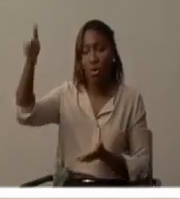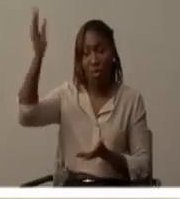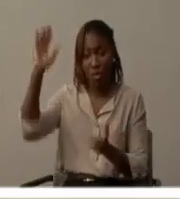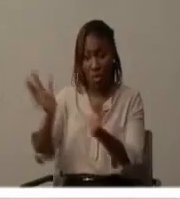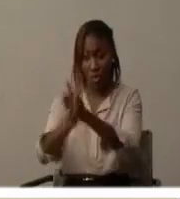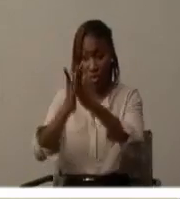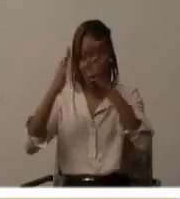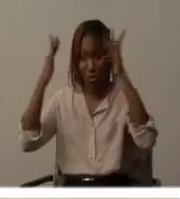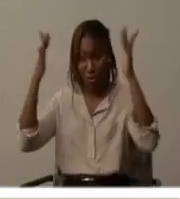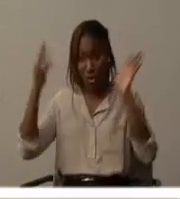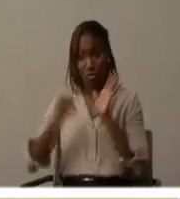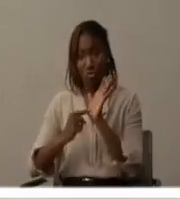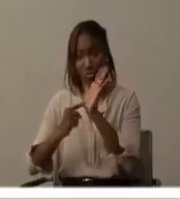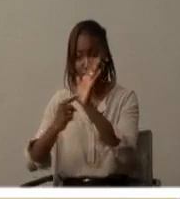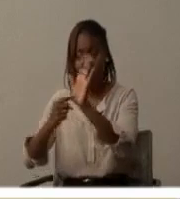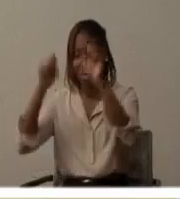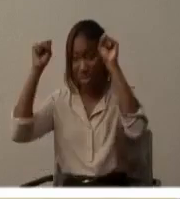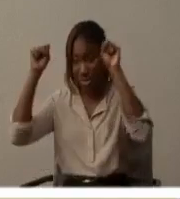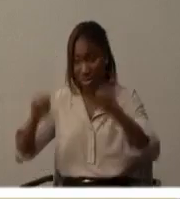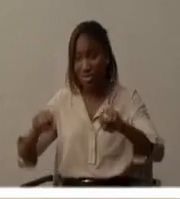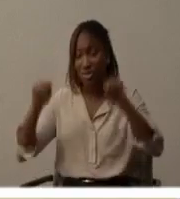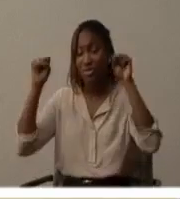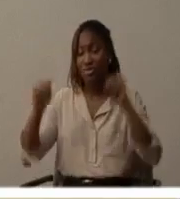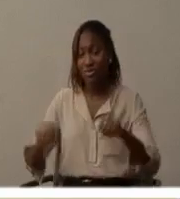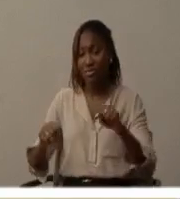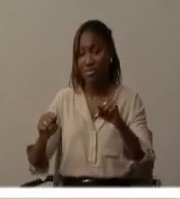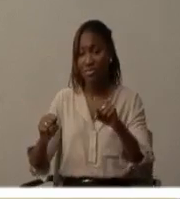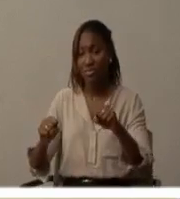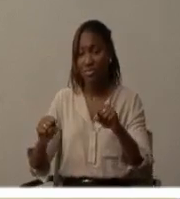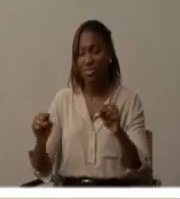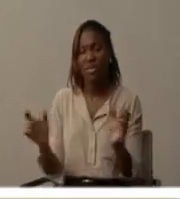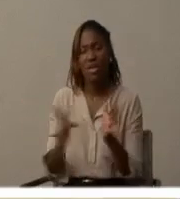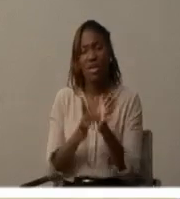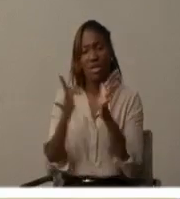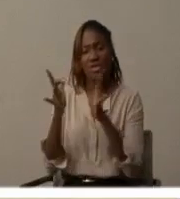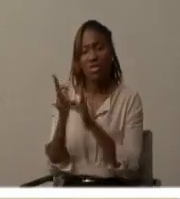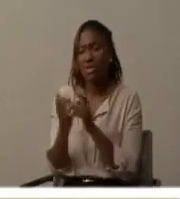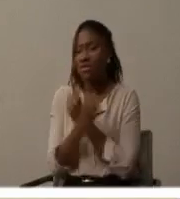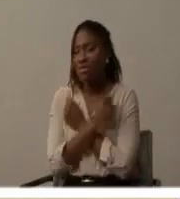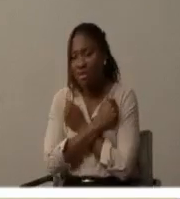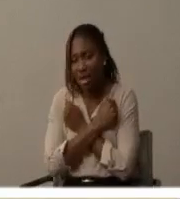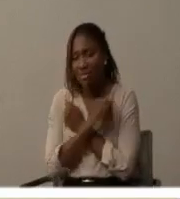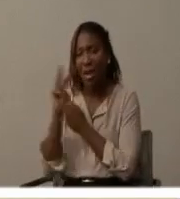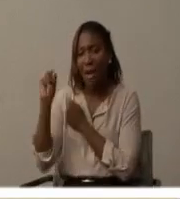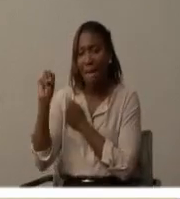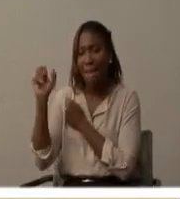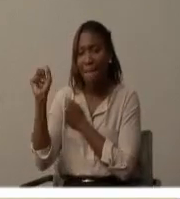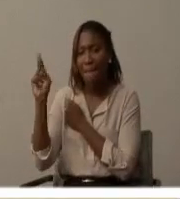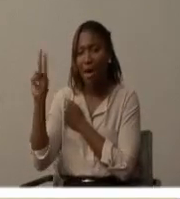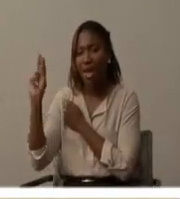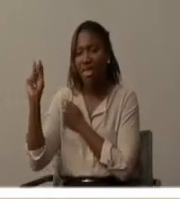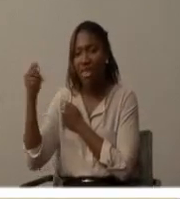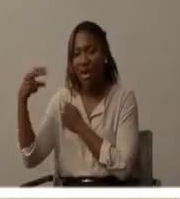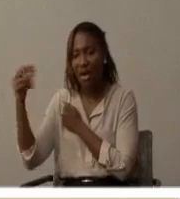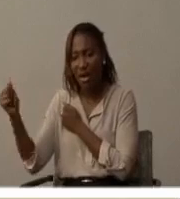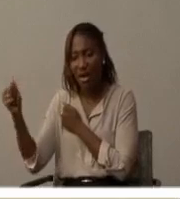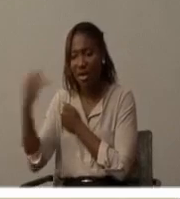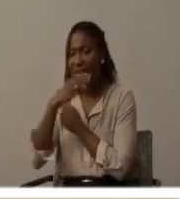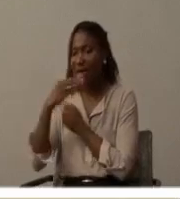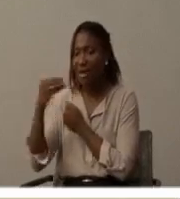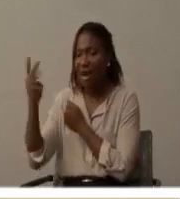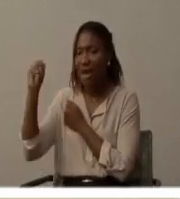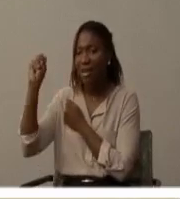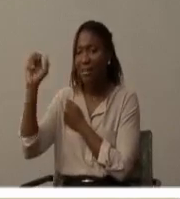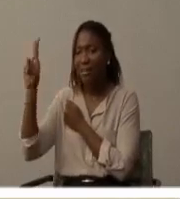Son of God will be glorified." Jesus loved Martha and her sister and Lazarus.